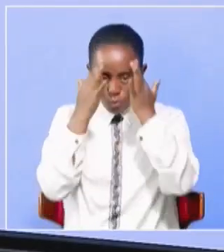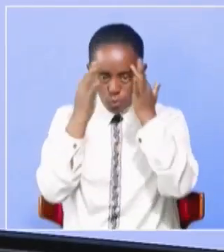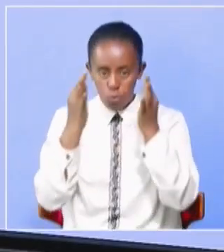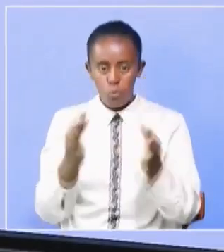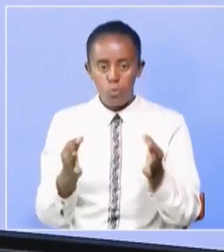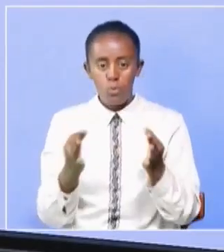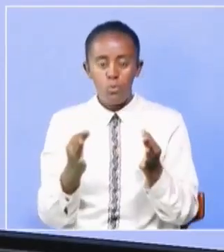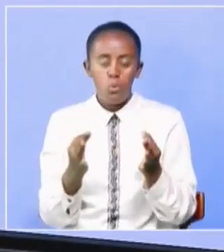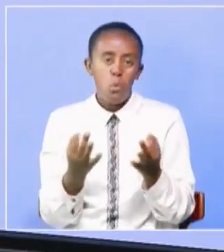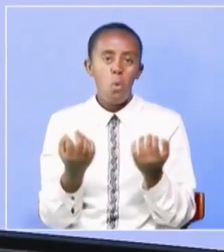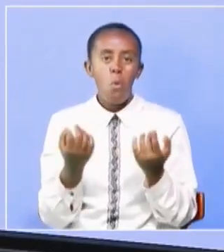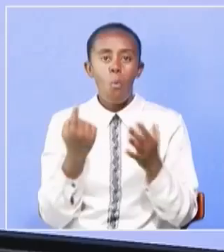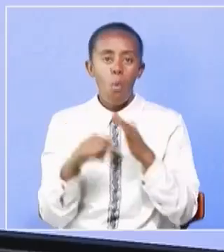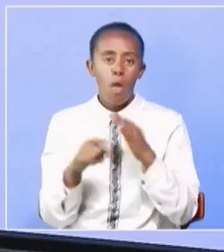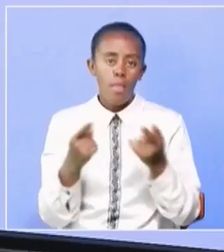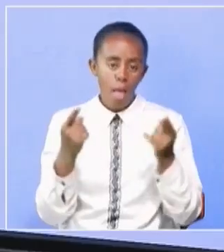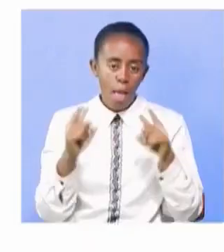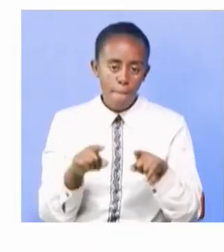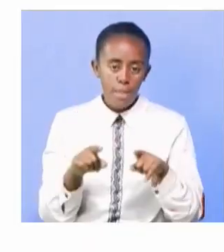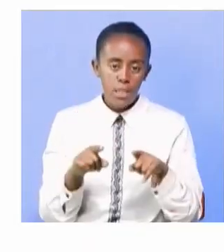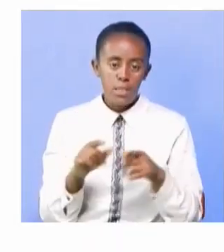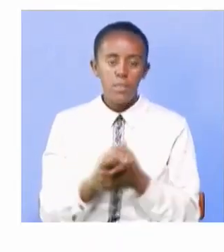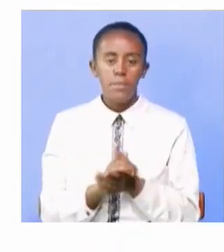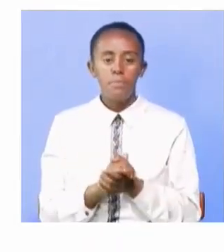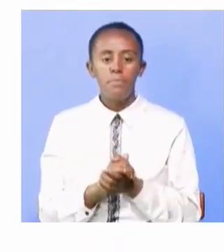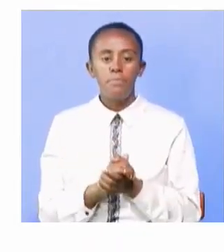what happens. Example.